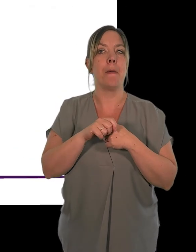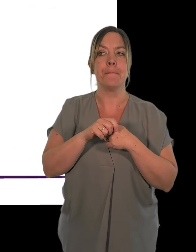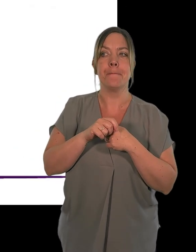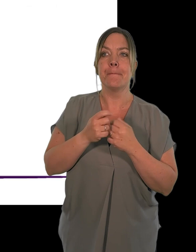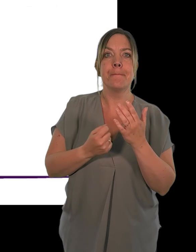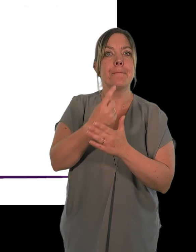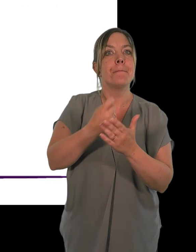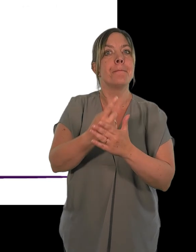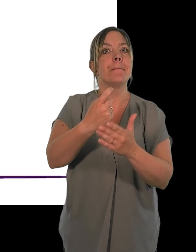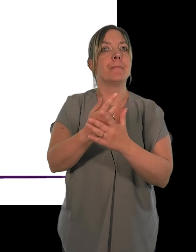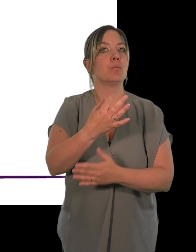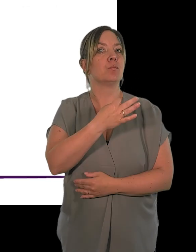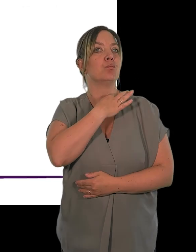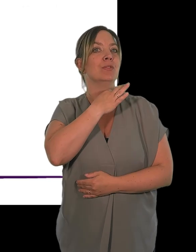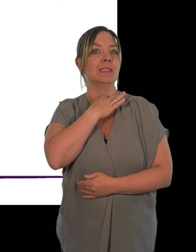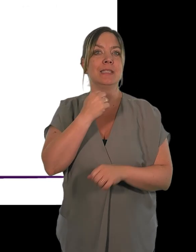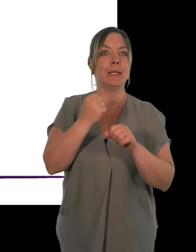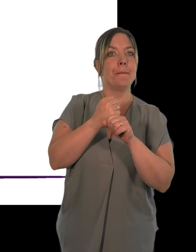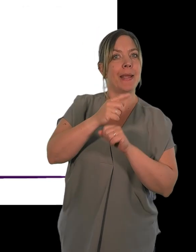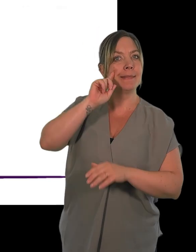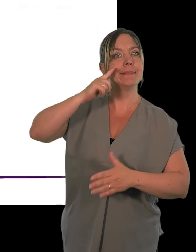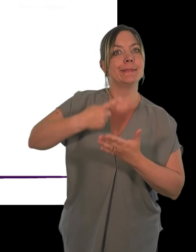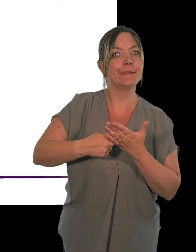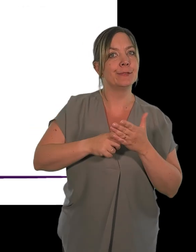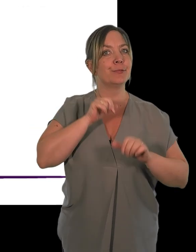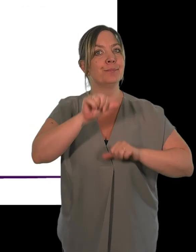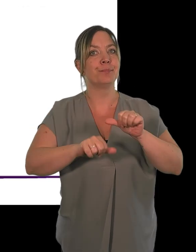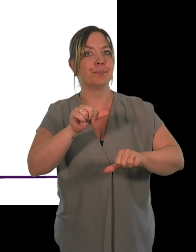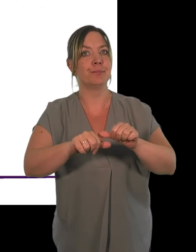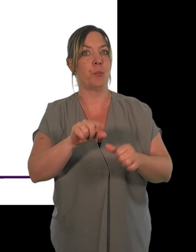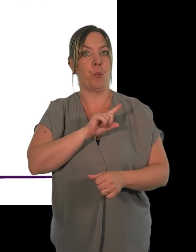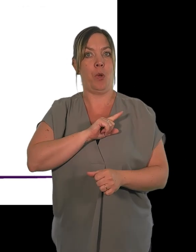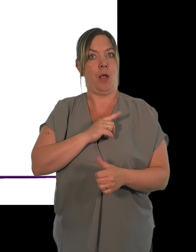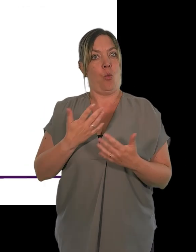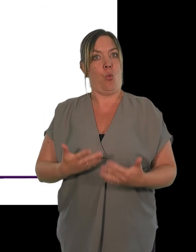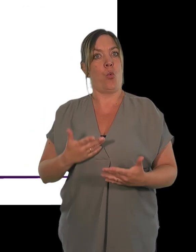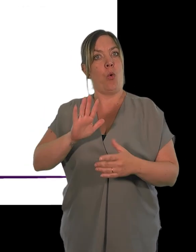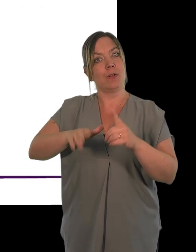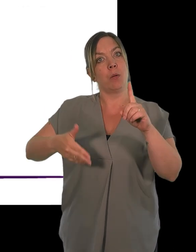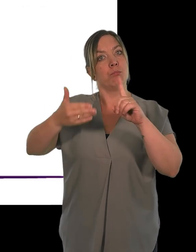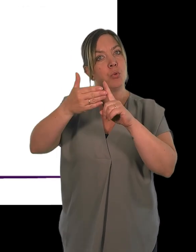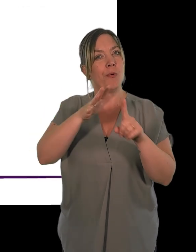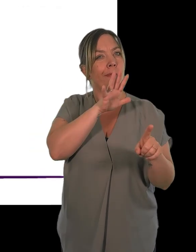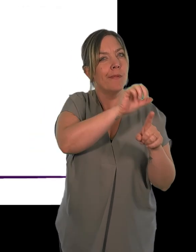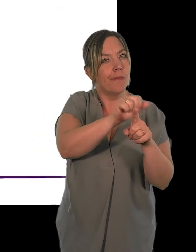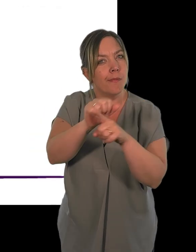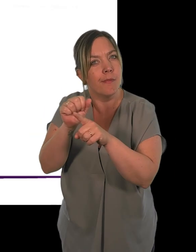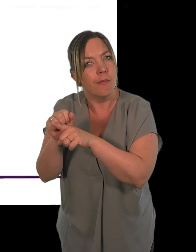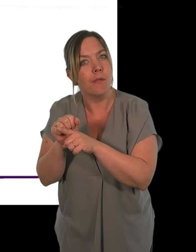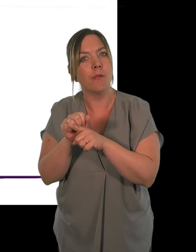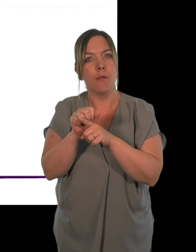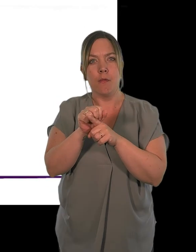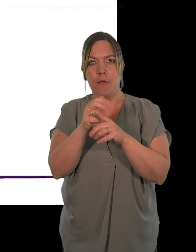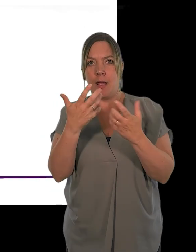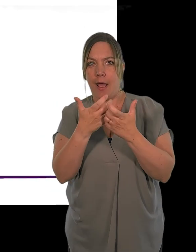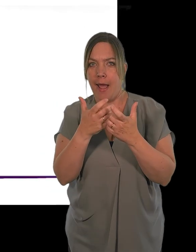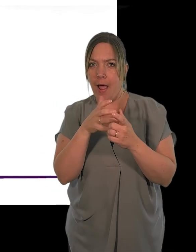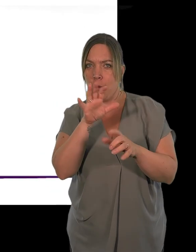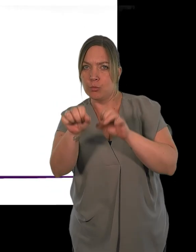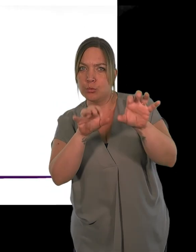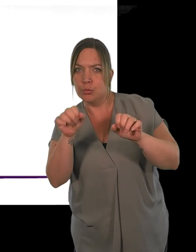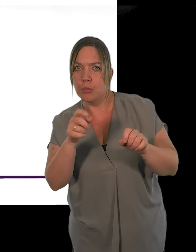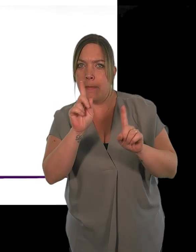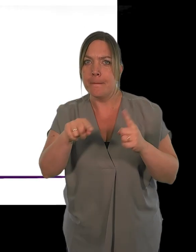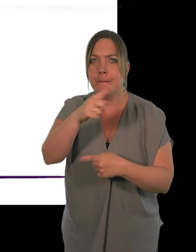is weak and lacking data-driven evidence. She knows that you, as the People Practice Advisor,